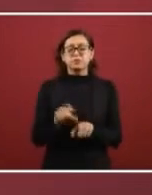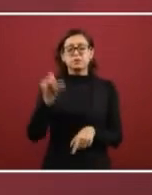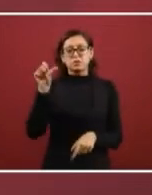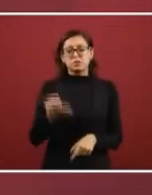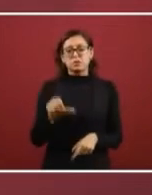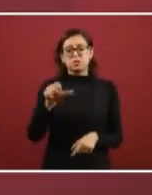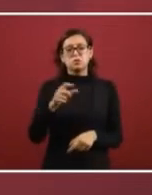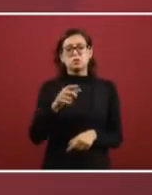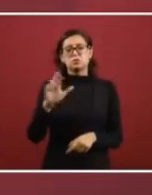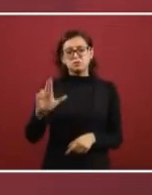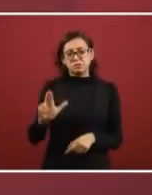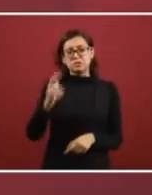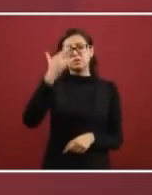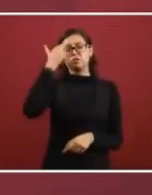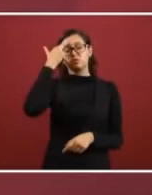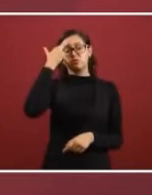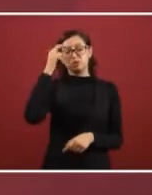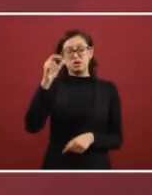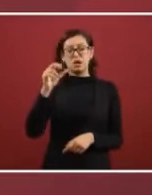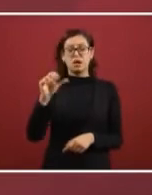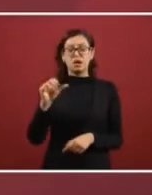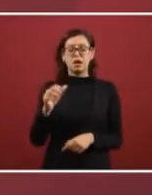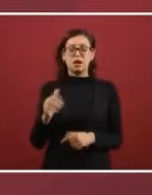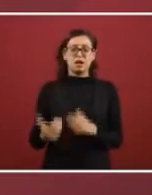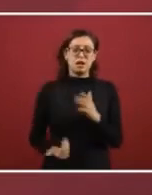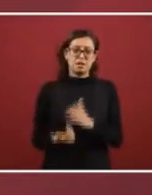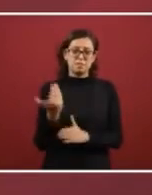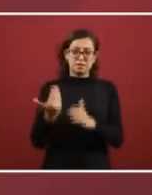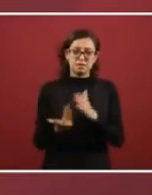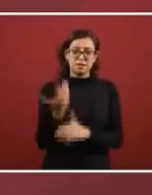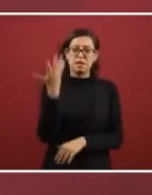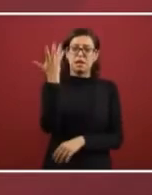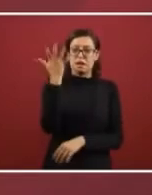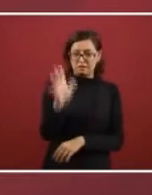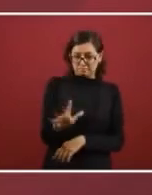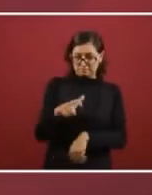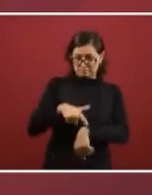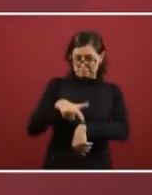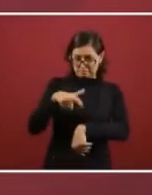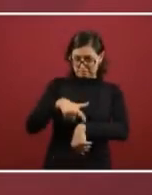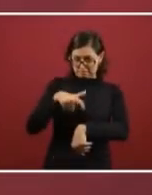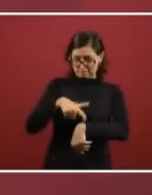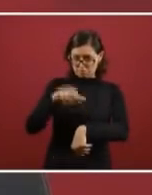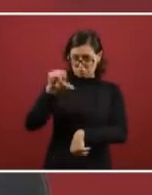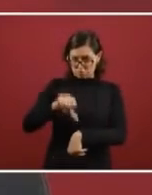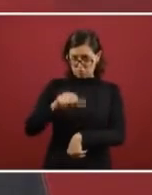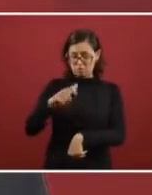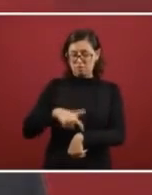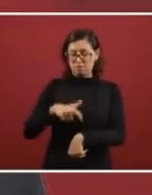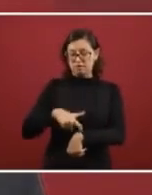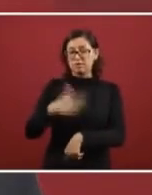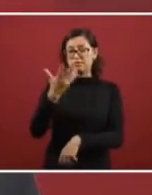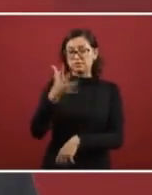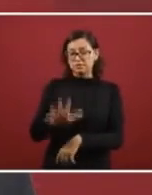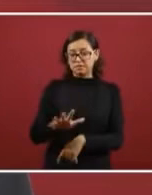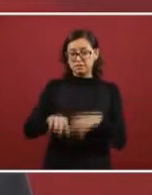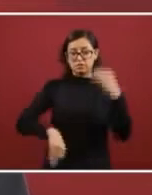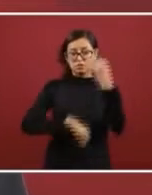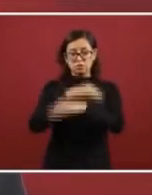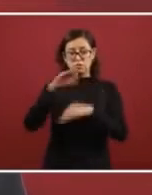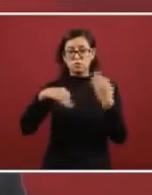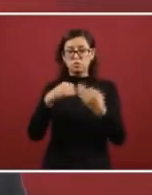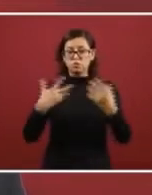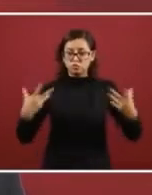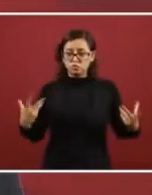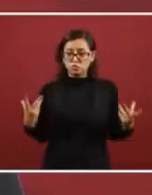or civil workers, and also we will remember that at 9 o'clock we're going to all participate